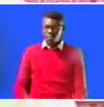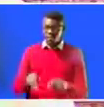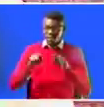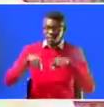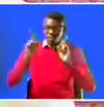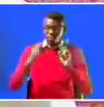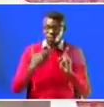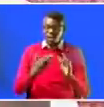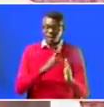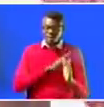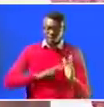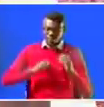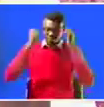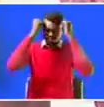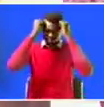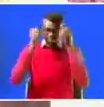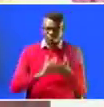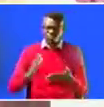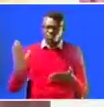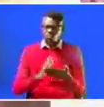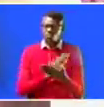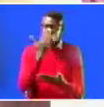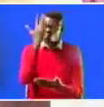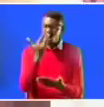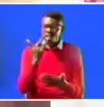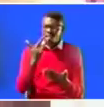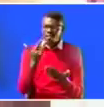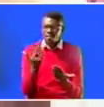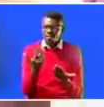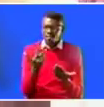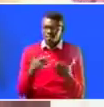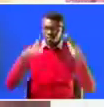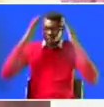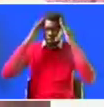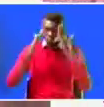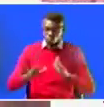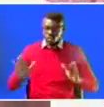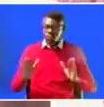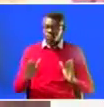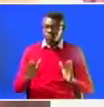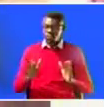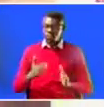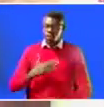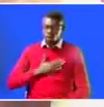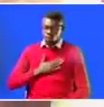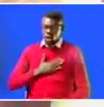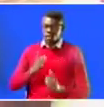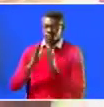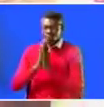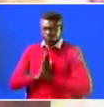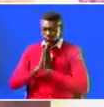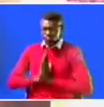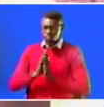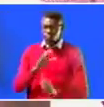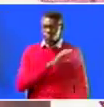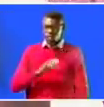these religious studies? We, the Muslims, we say Islam is our religion. Christians, they call